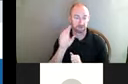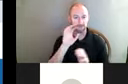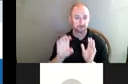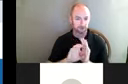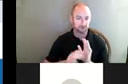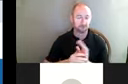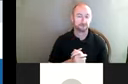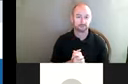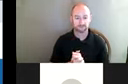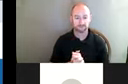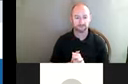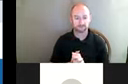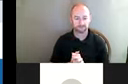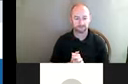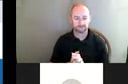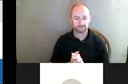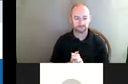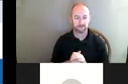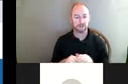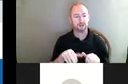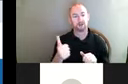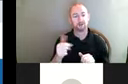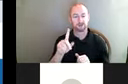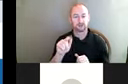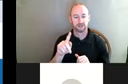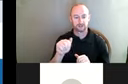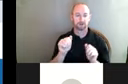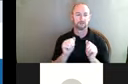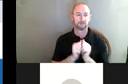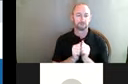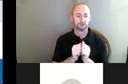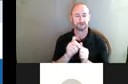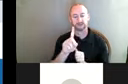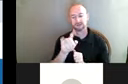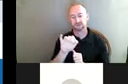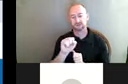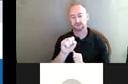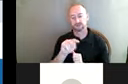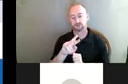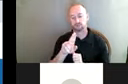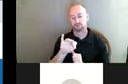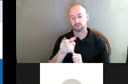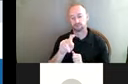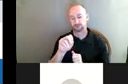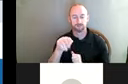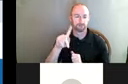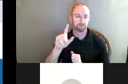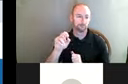images, and grain size data with grain size distribution plot images.